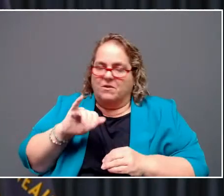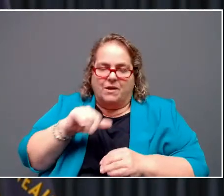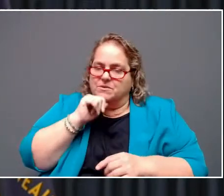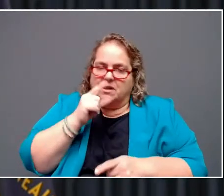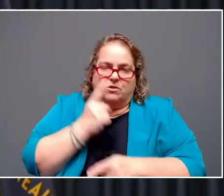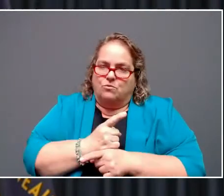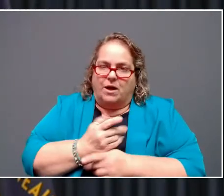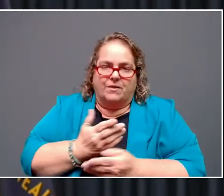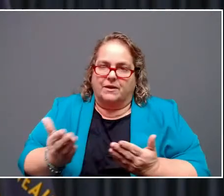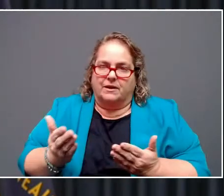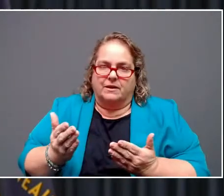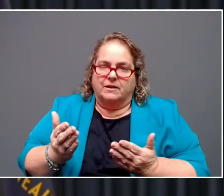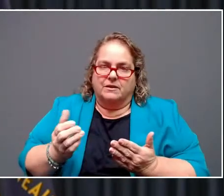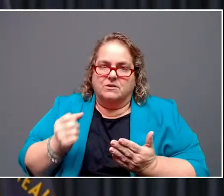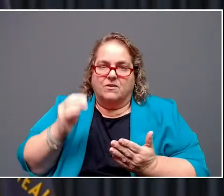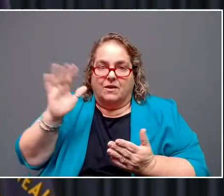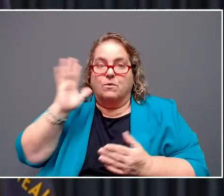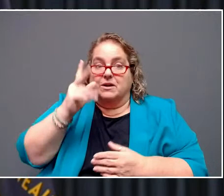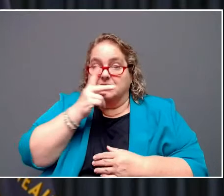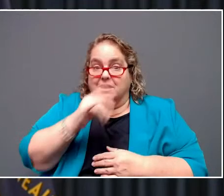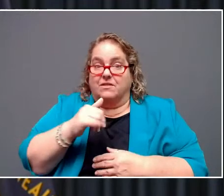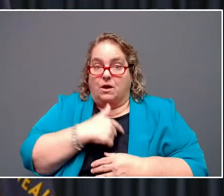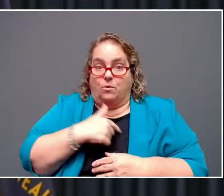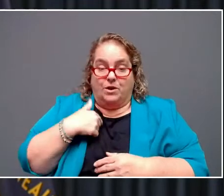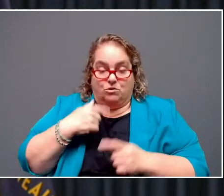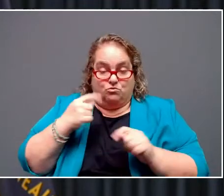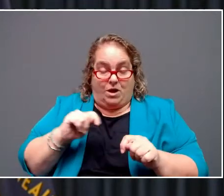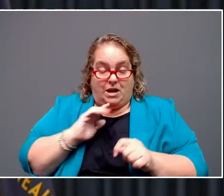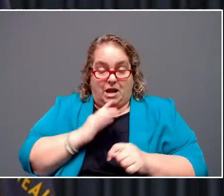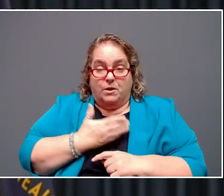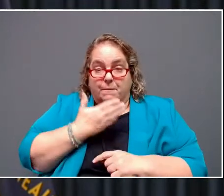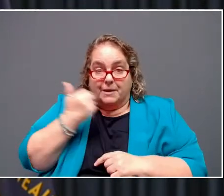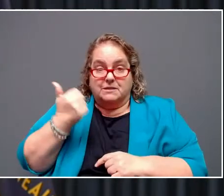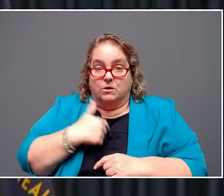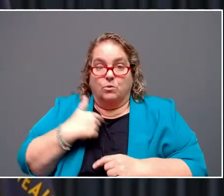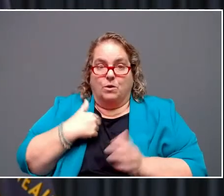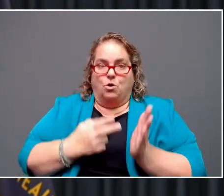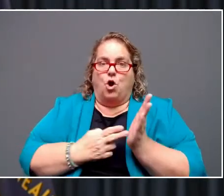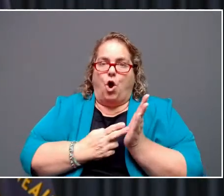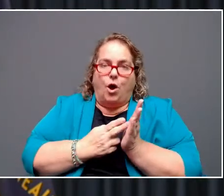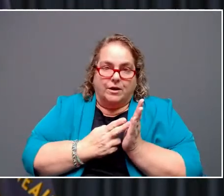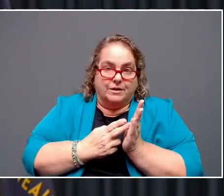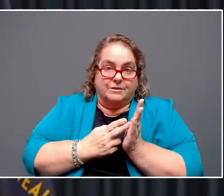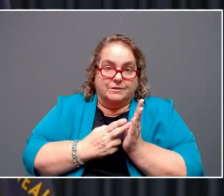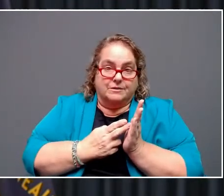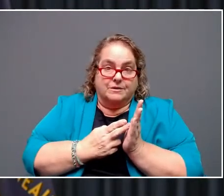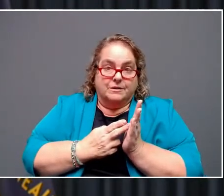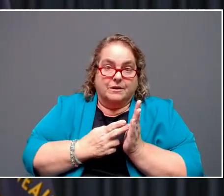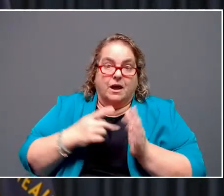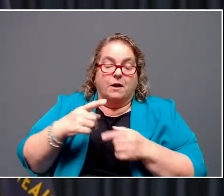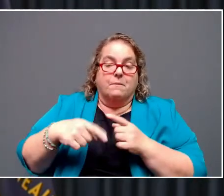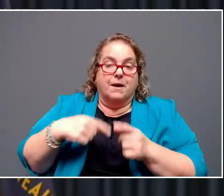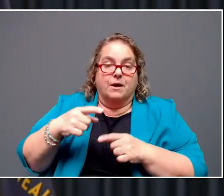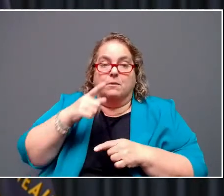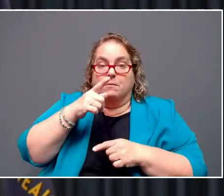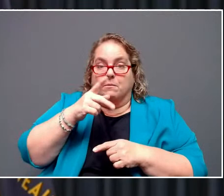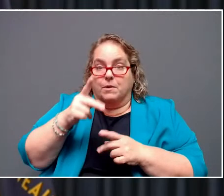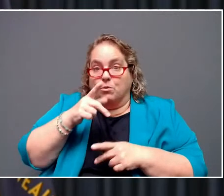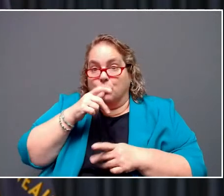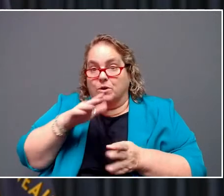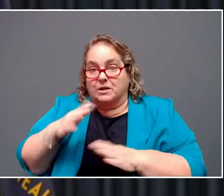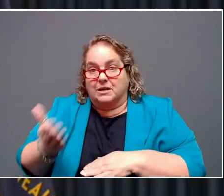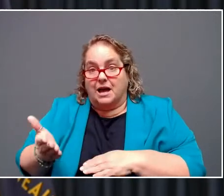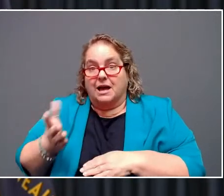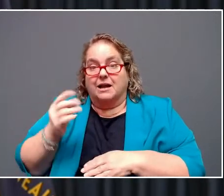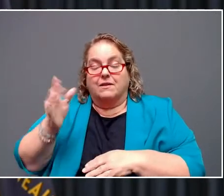So I think they'll see that we have tried our best, that we were honest about those that we lost. And I think they'll see